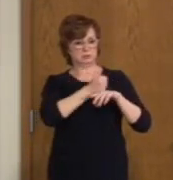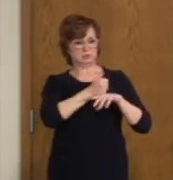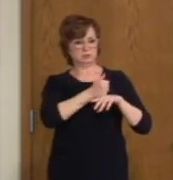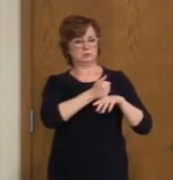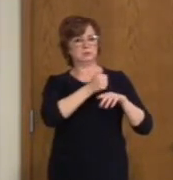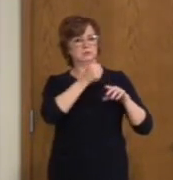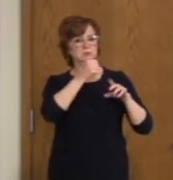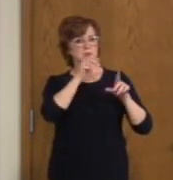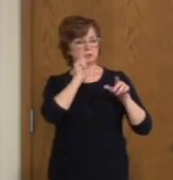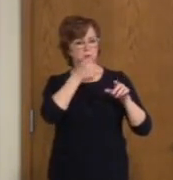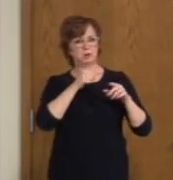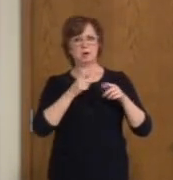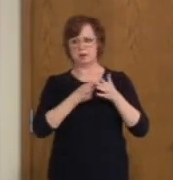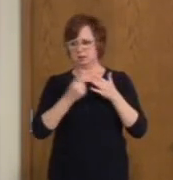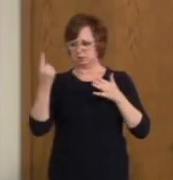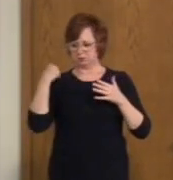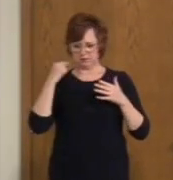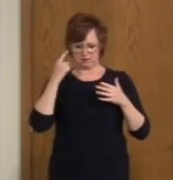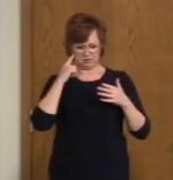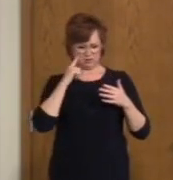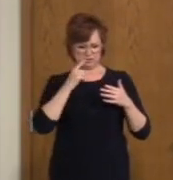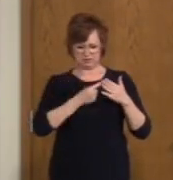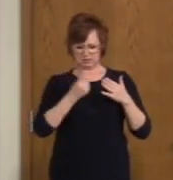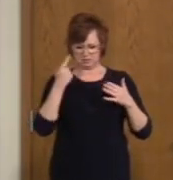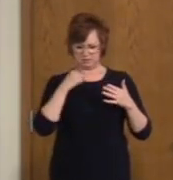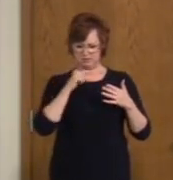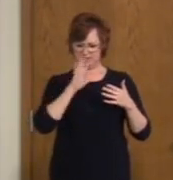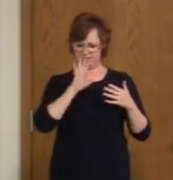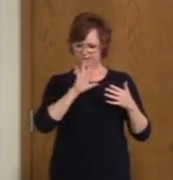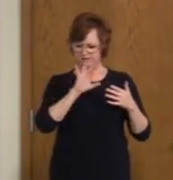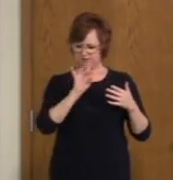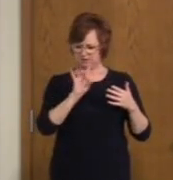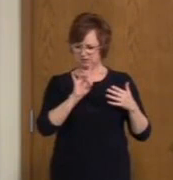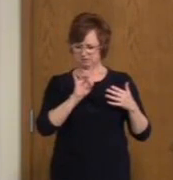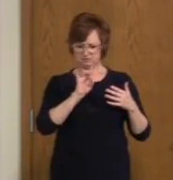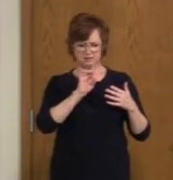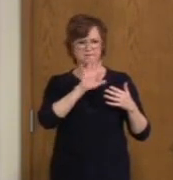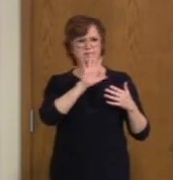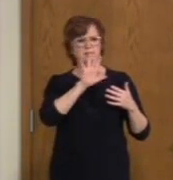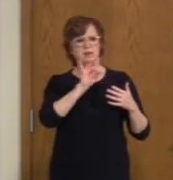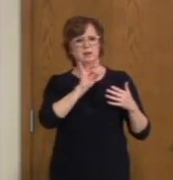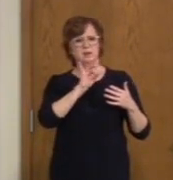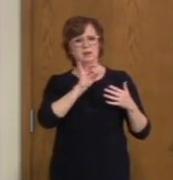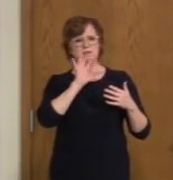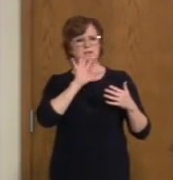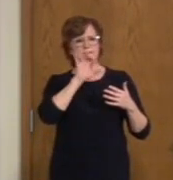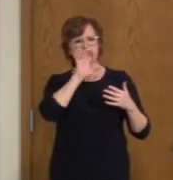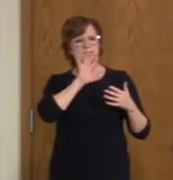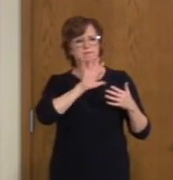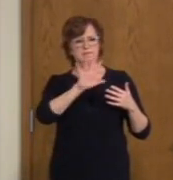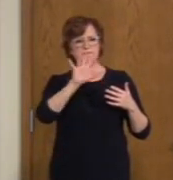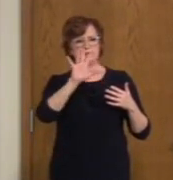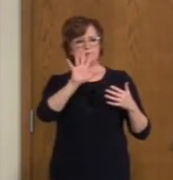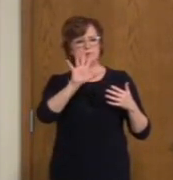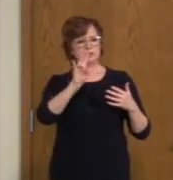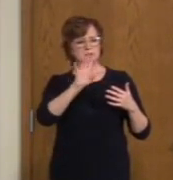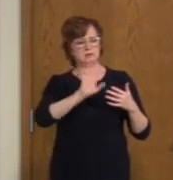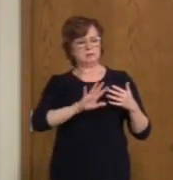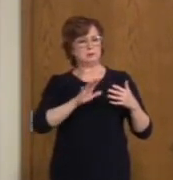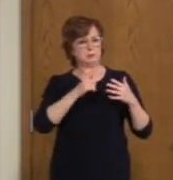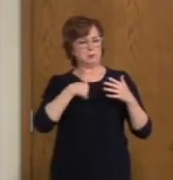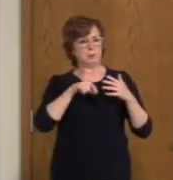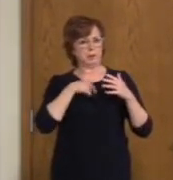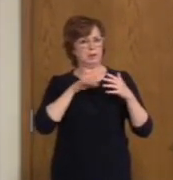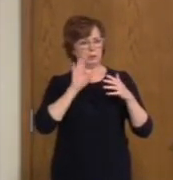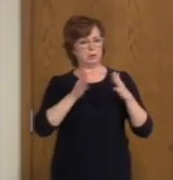ago in Regina, we were down to 57 and up, or it was 58 and up. We're accessing vaccines in that drive-through. We're